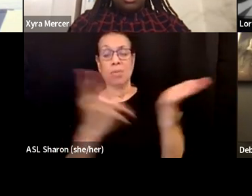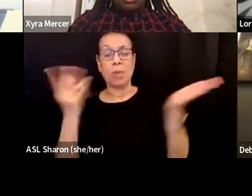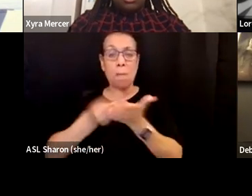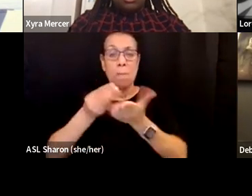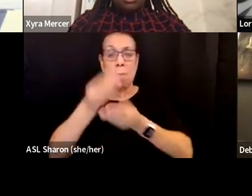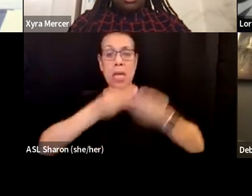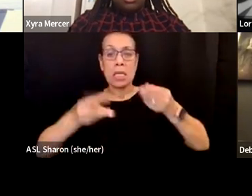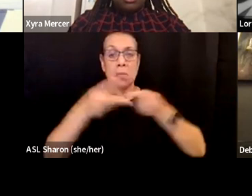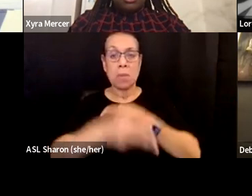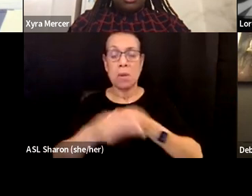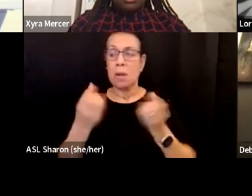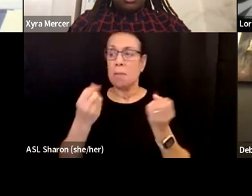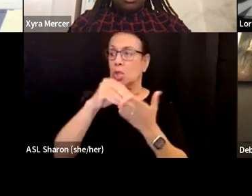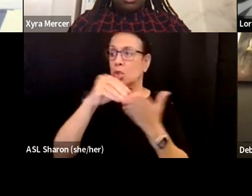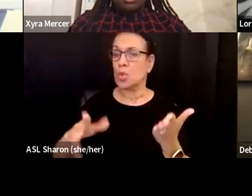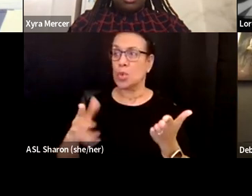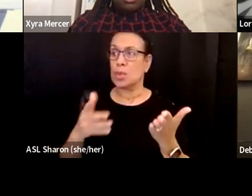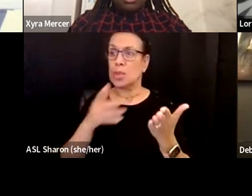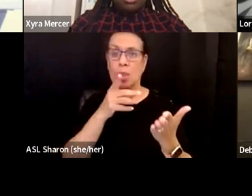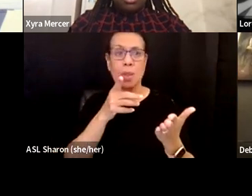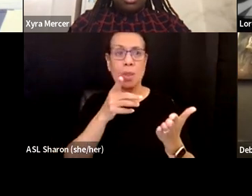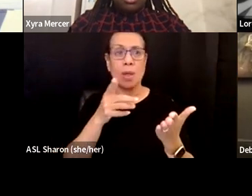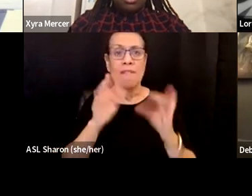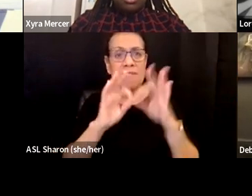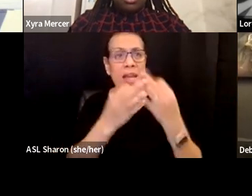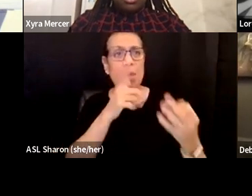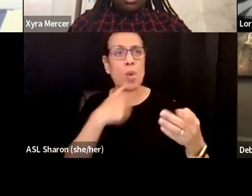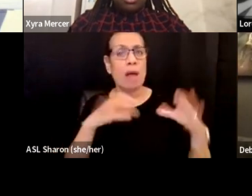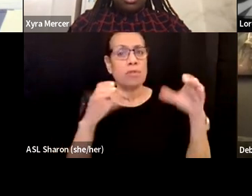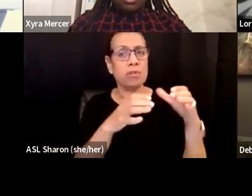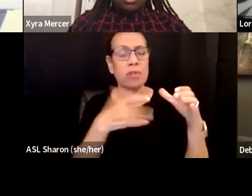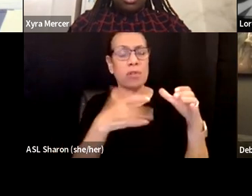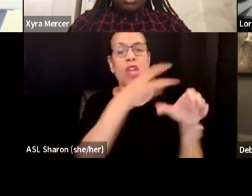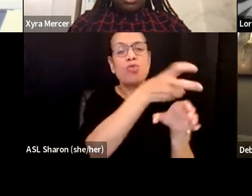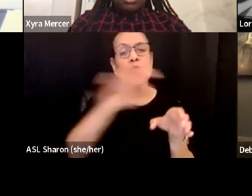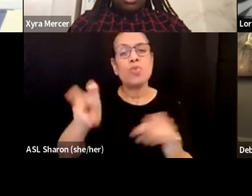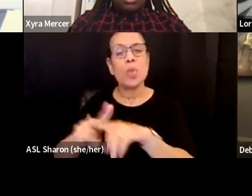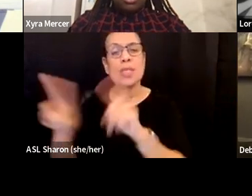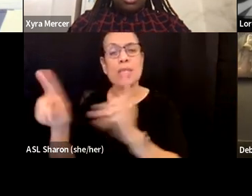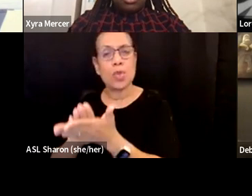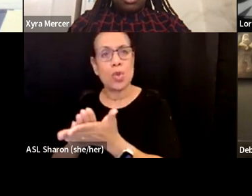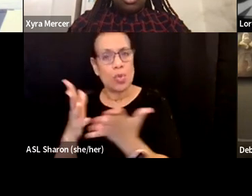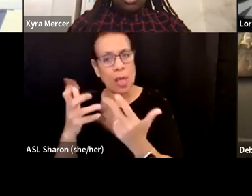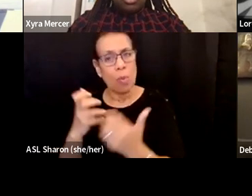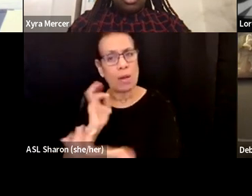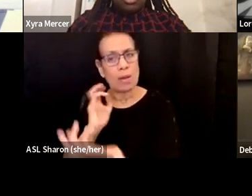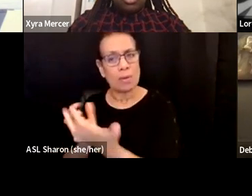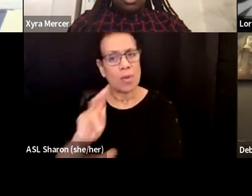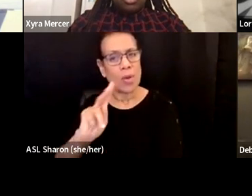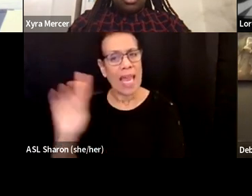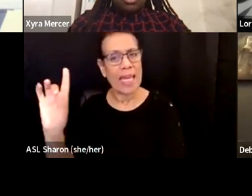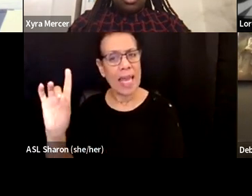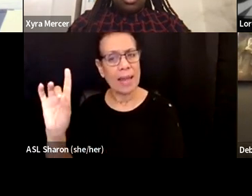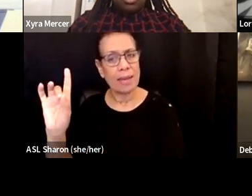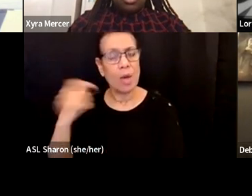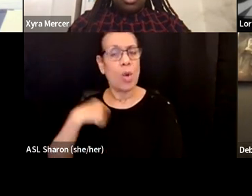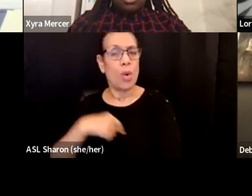multiple children move younger students out of our school so they can be in the same school with their older siblings who are now in a k to 8. we're